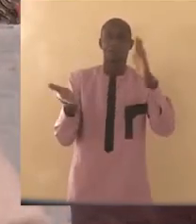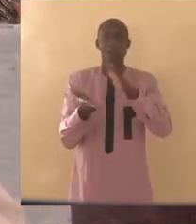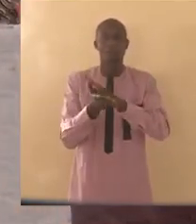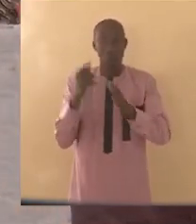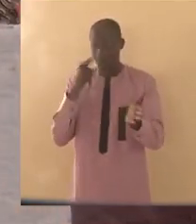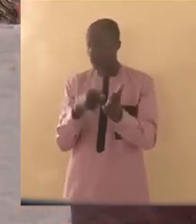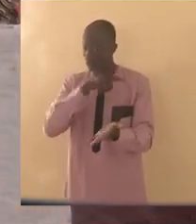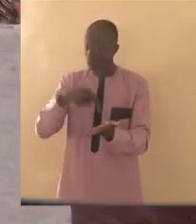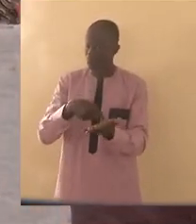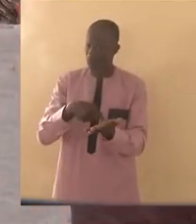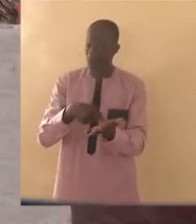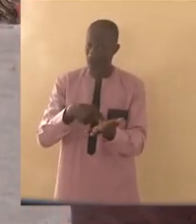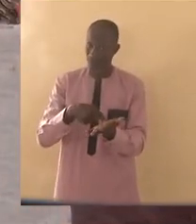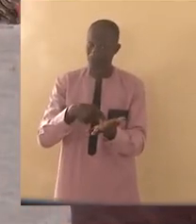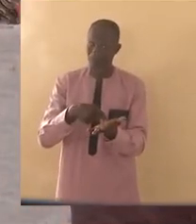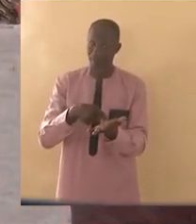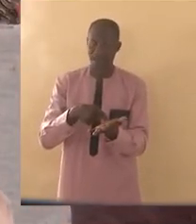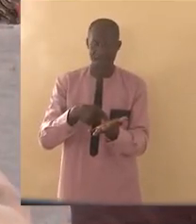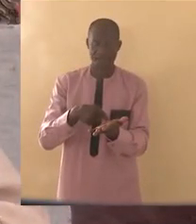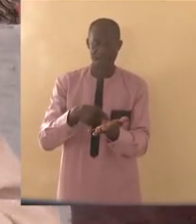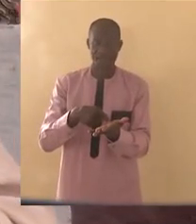painfully... Now, take note of this.